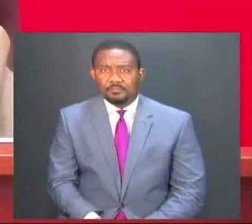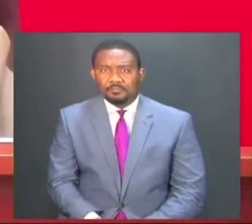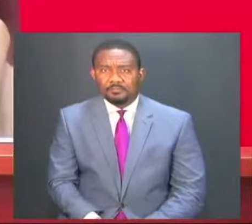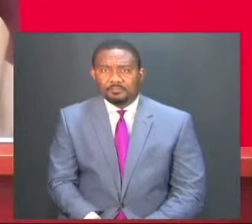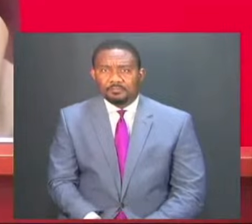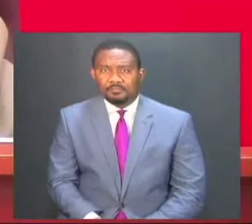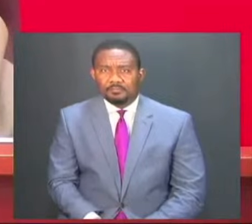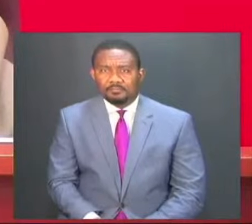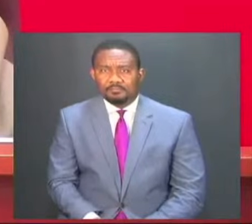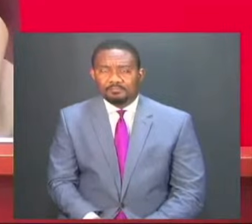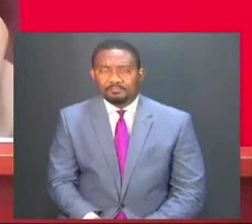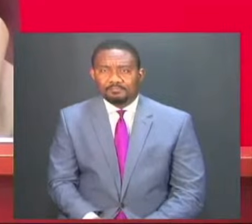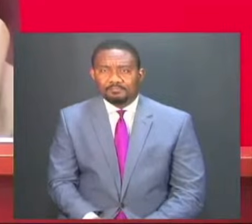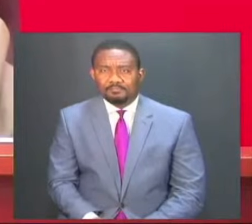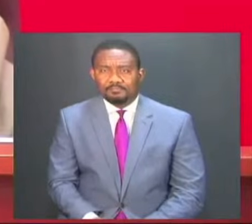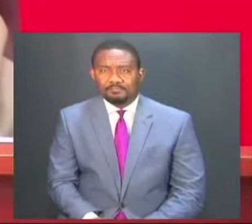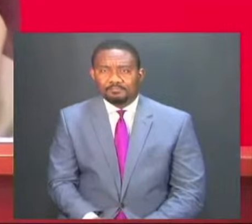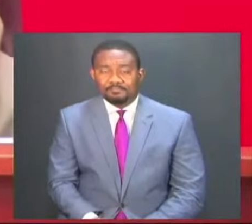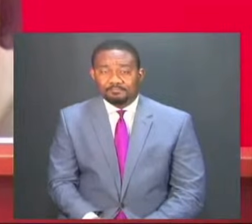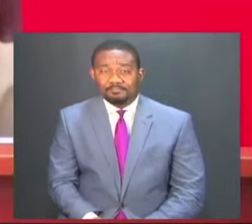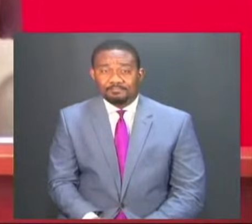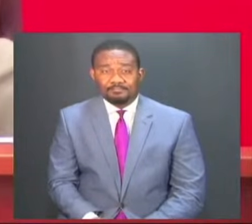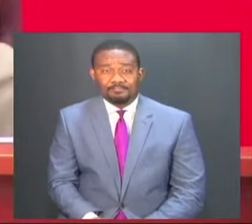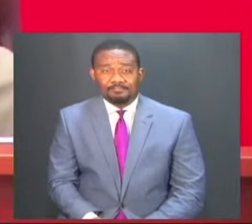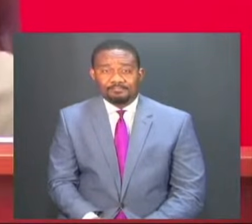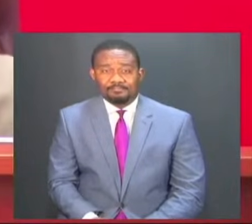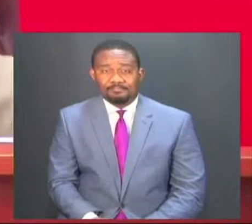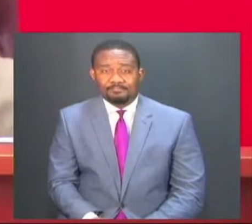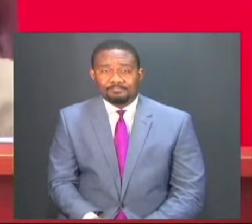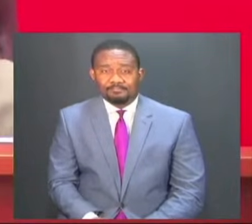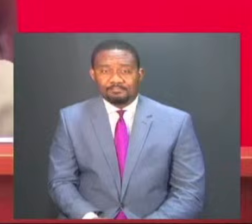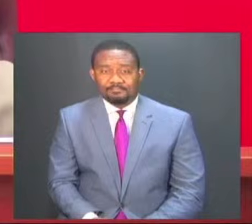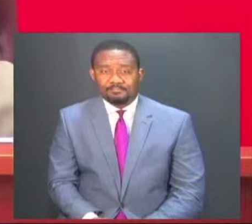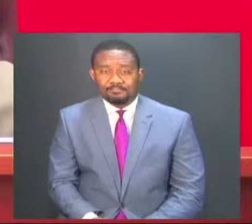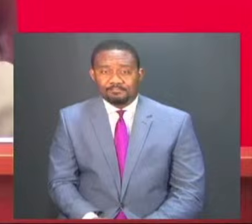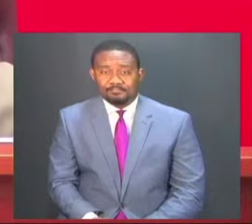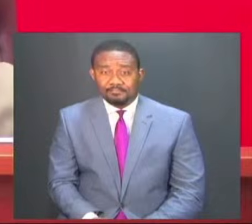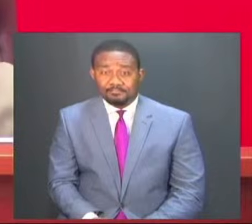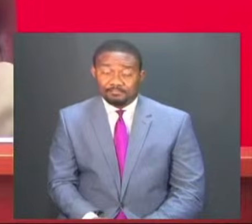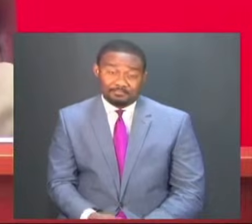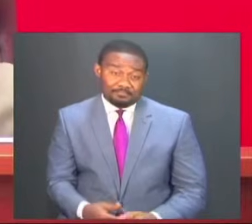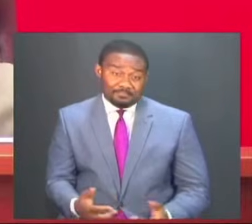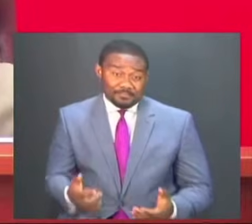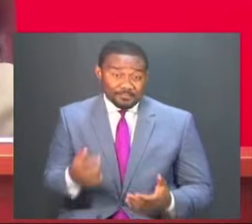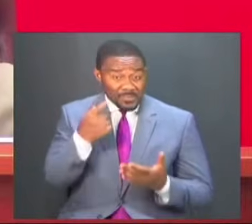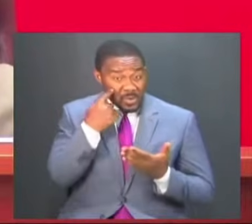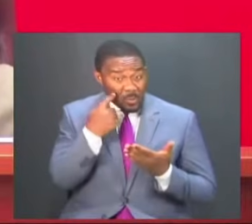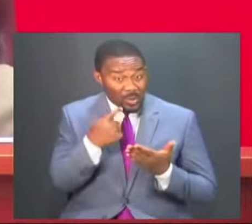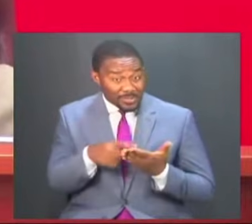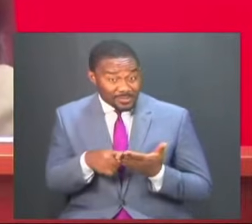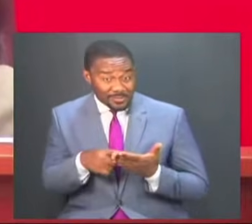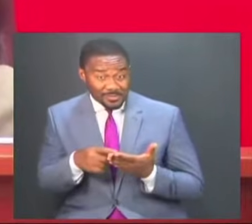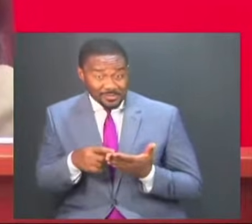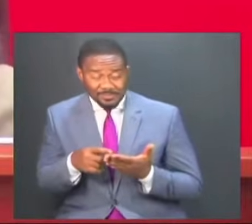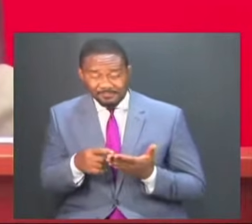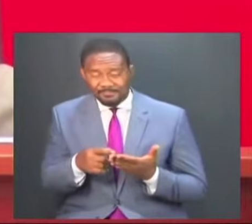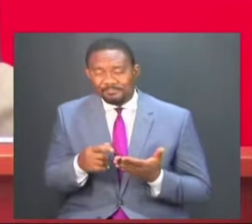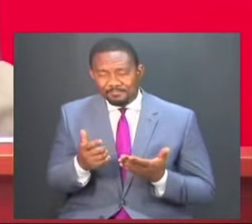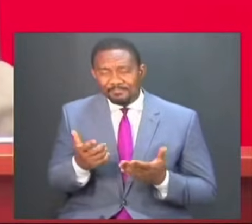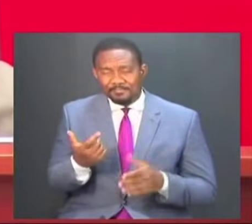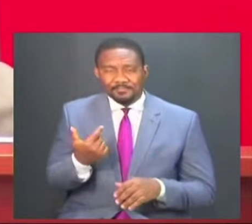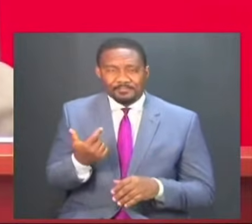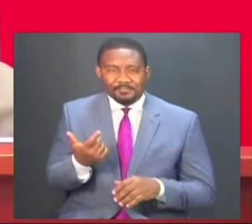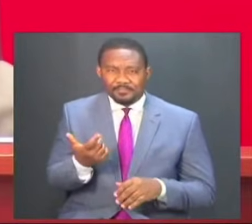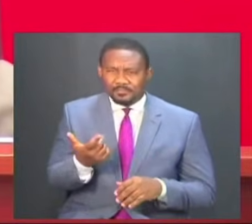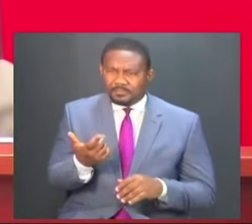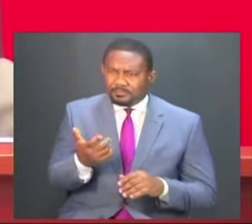Yes, honorable members, we can all realize from the sense of the House that there is